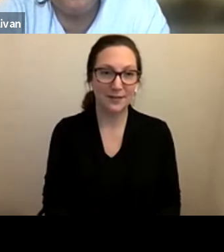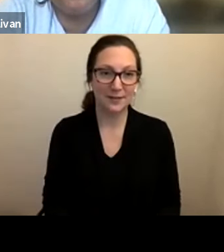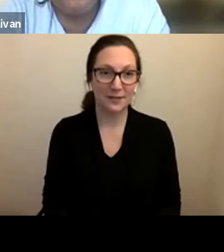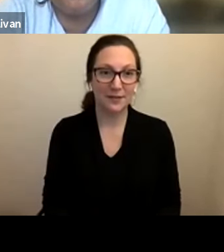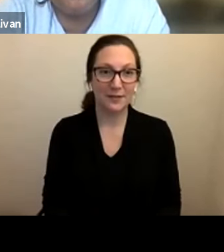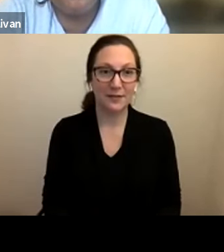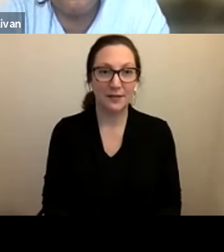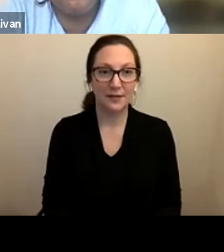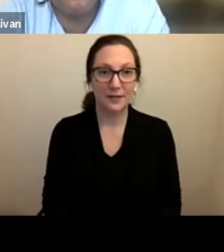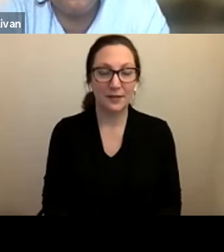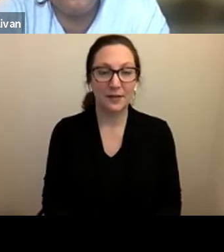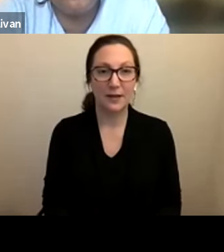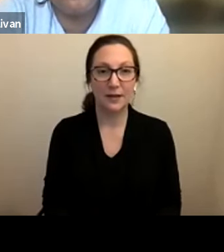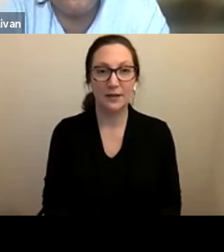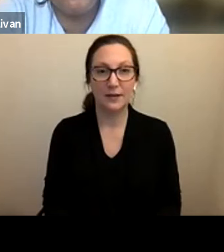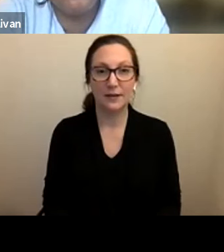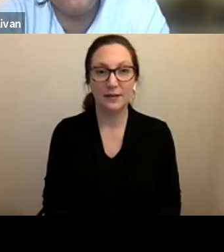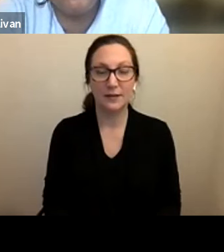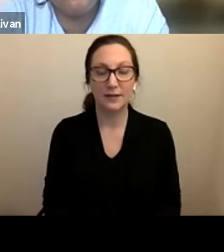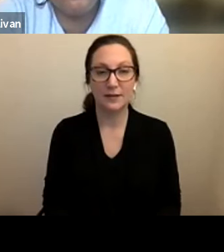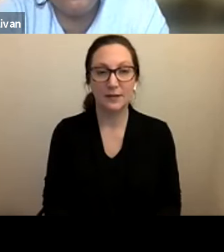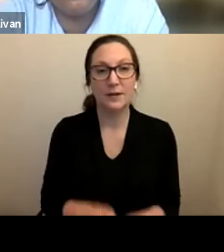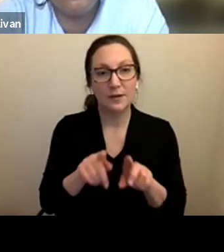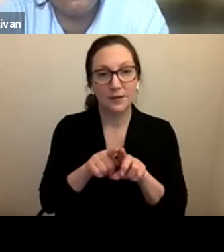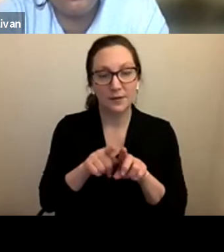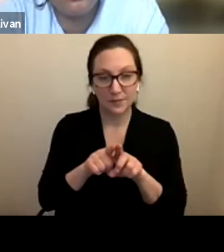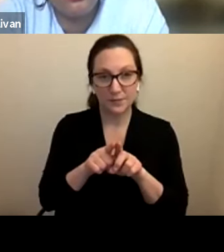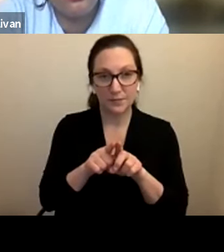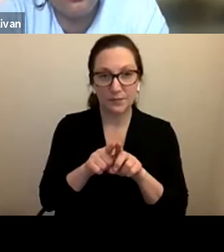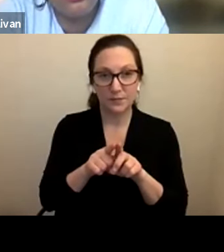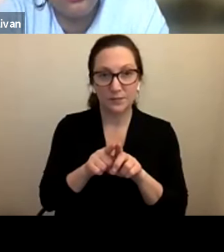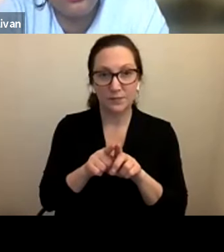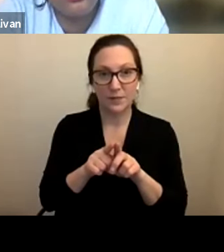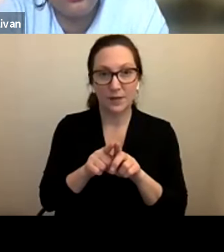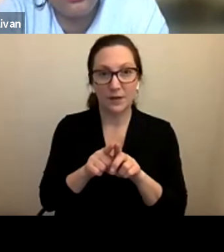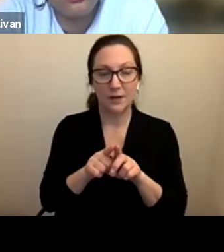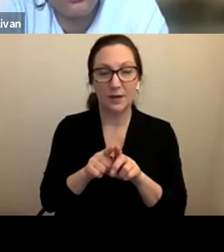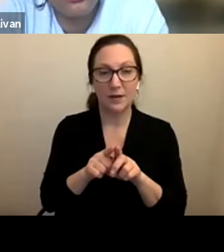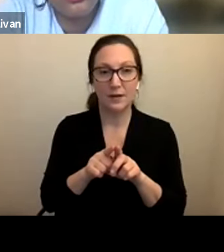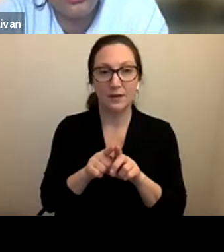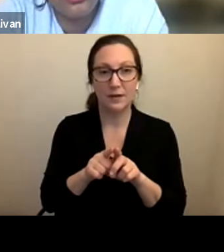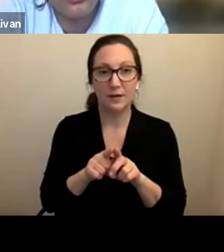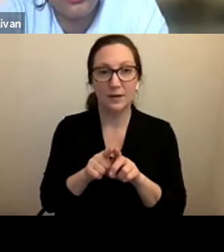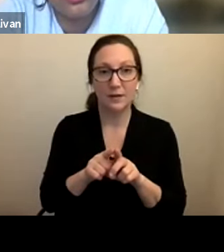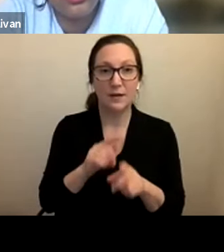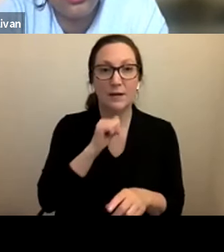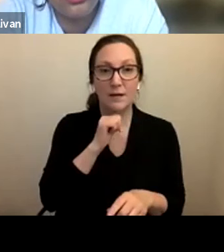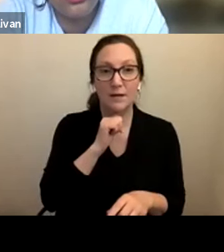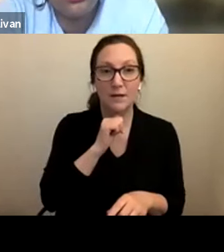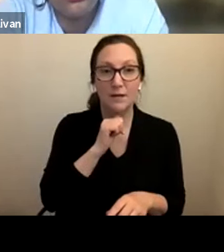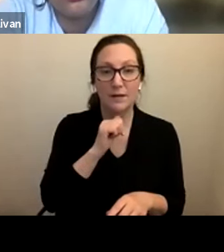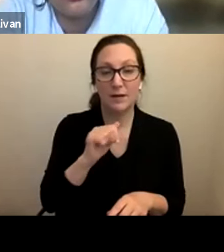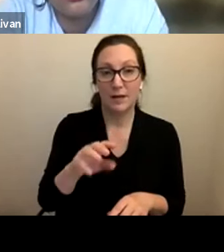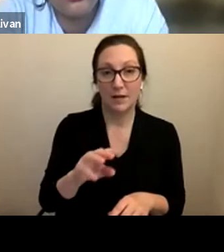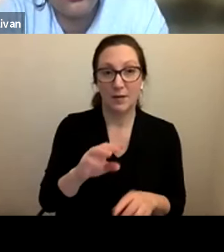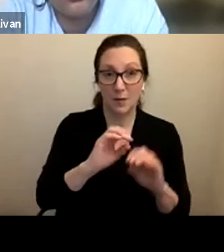if you, and I think you have to consider that not everyone who doesn't have an MCAS score is in